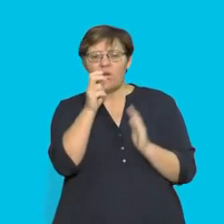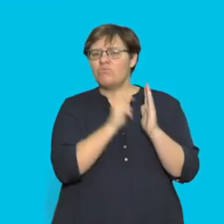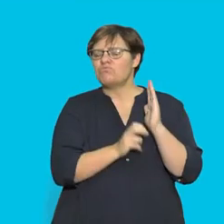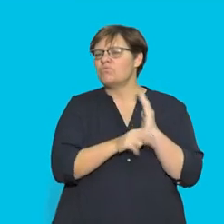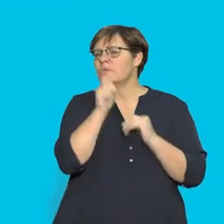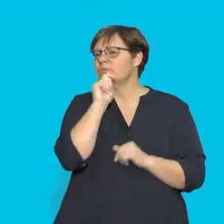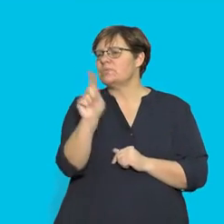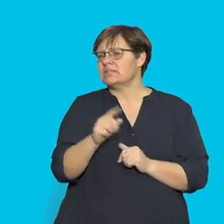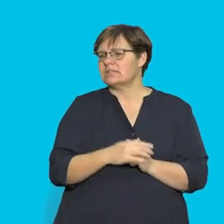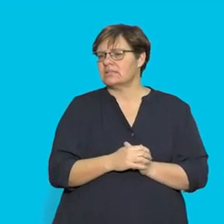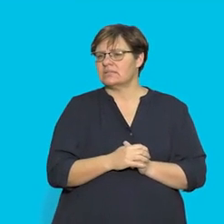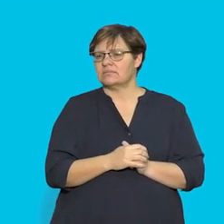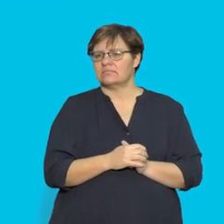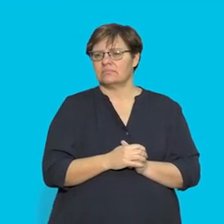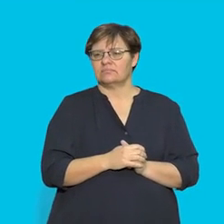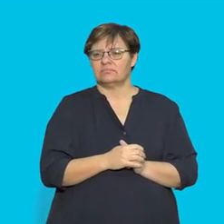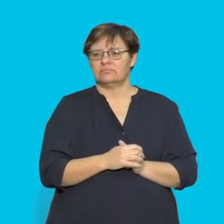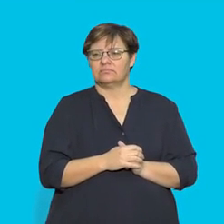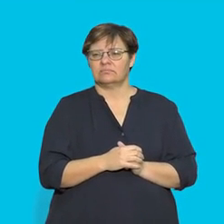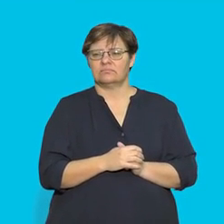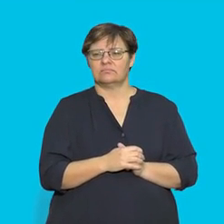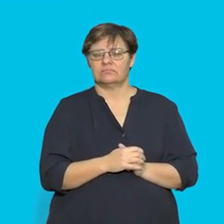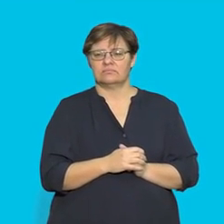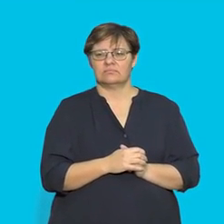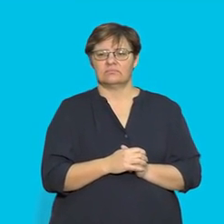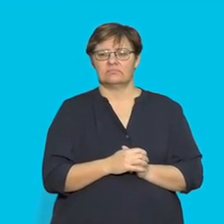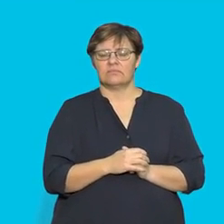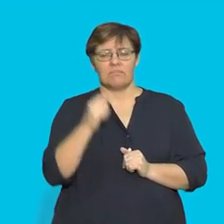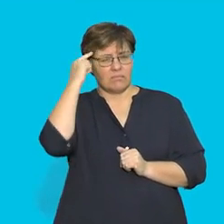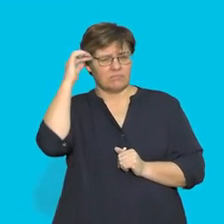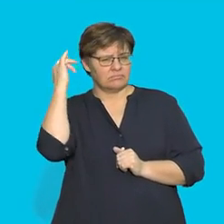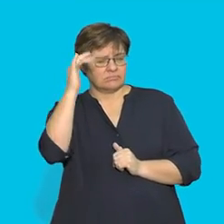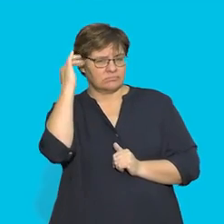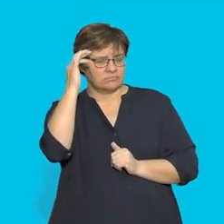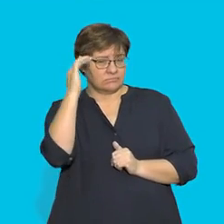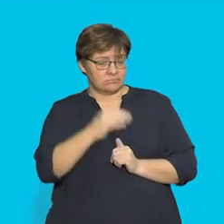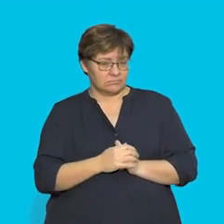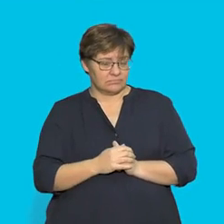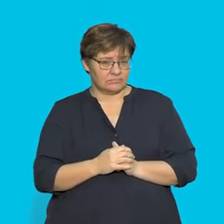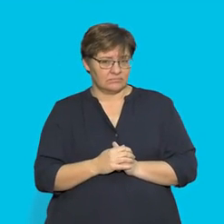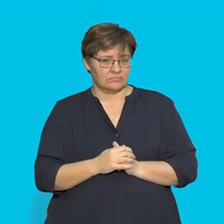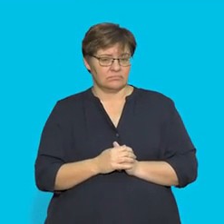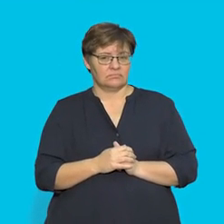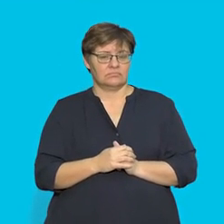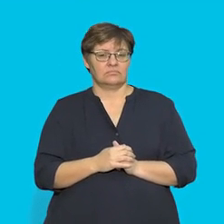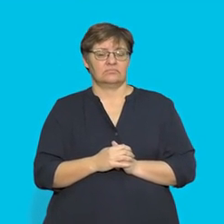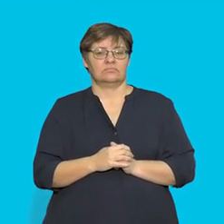which rule we should use here? I'll let you think about that for a while.